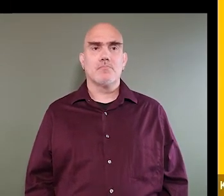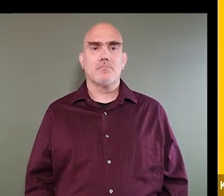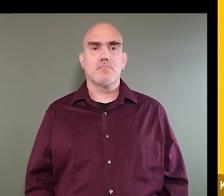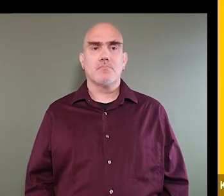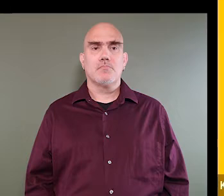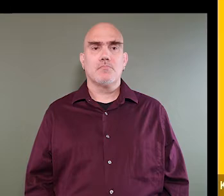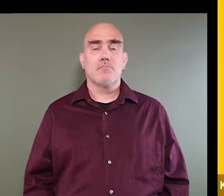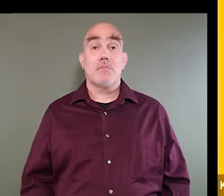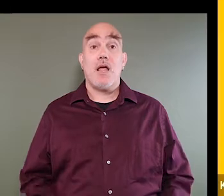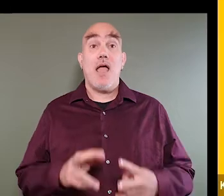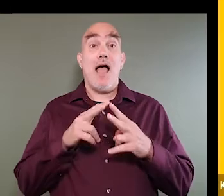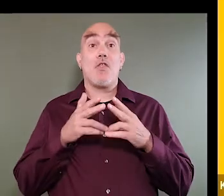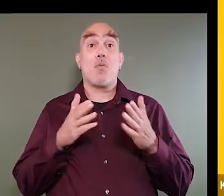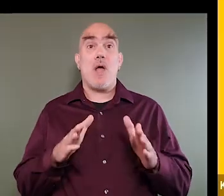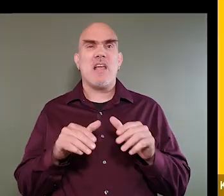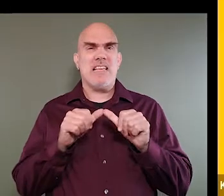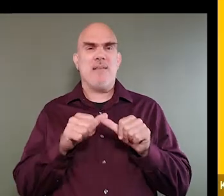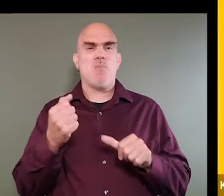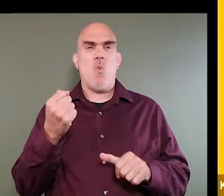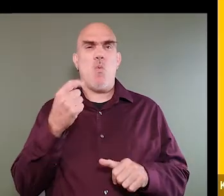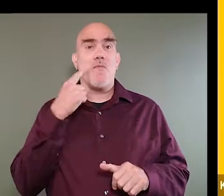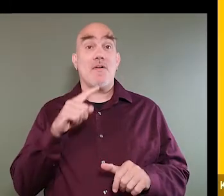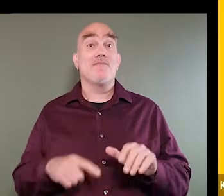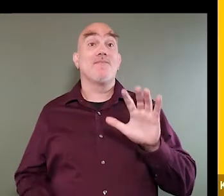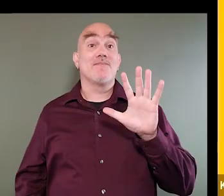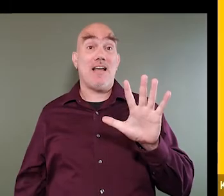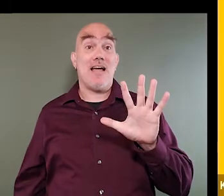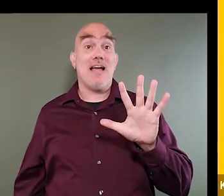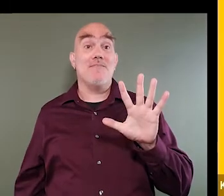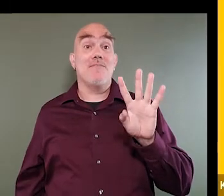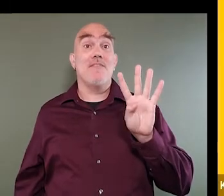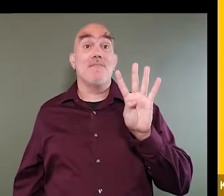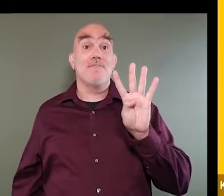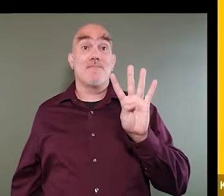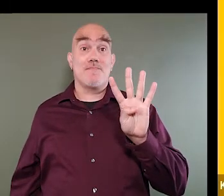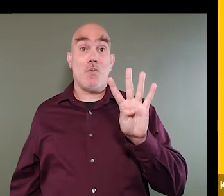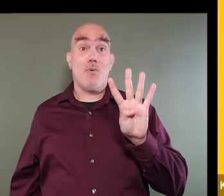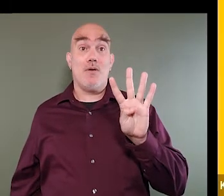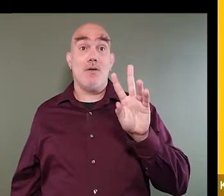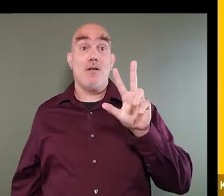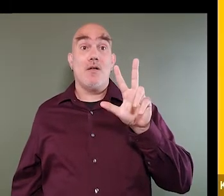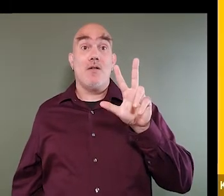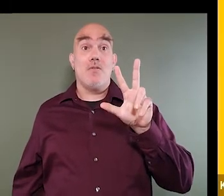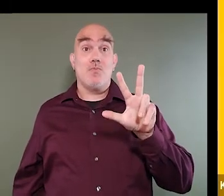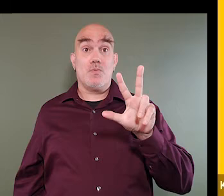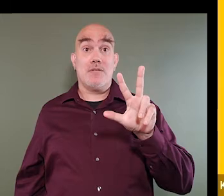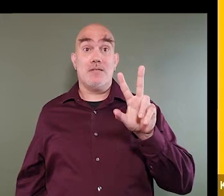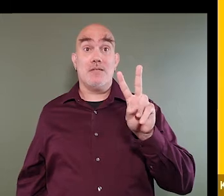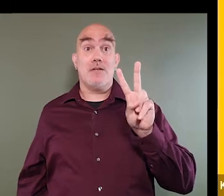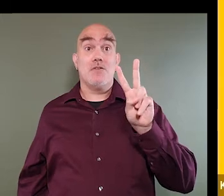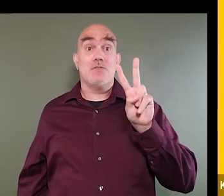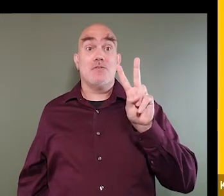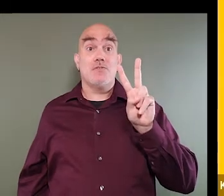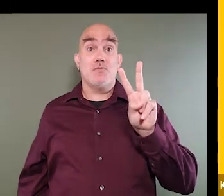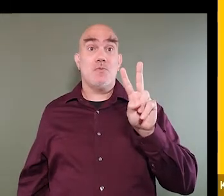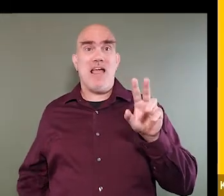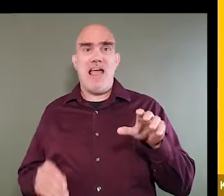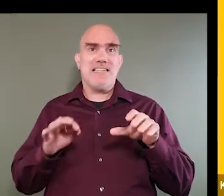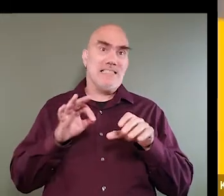Either way. Let's keep holding it for 5, 4, 3, 2,